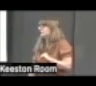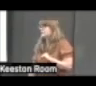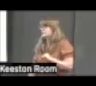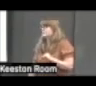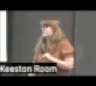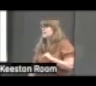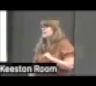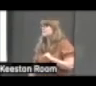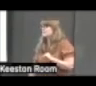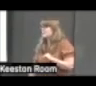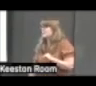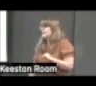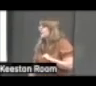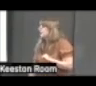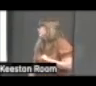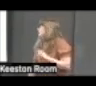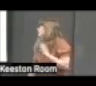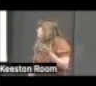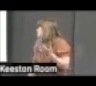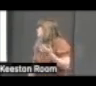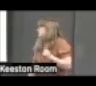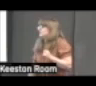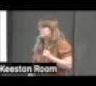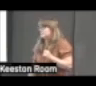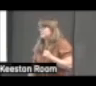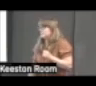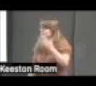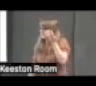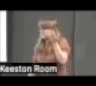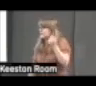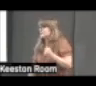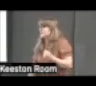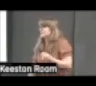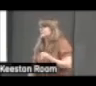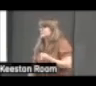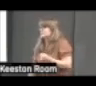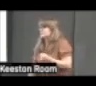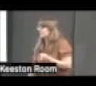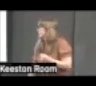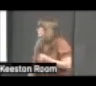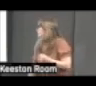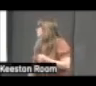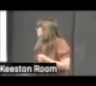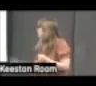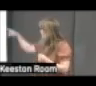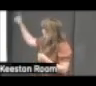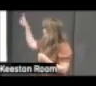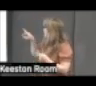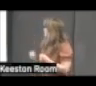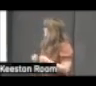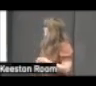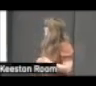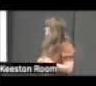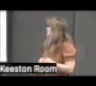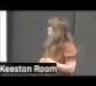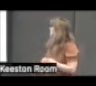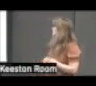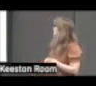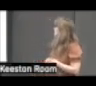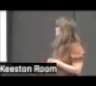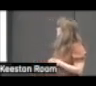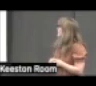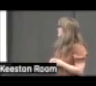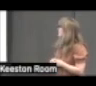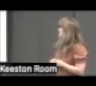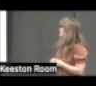than it was in the past. And we're projecting over the next 100 years that we're going to lose the same percentage of